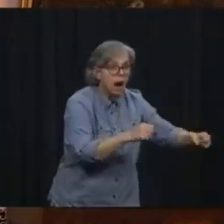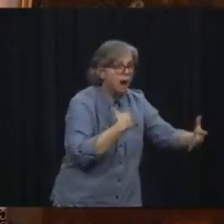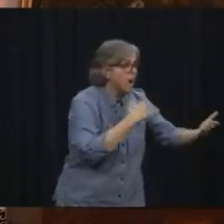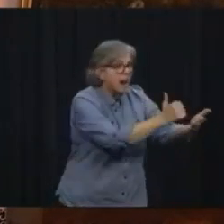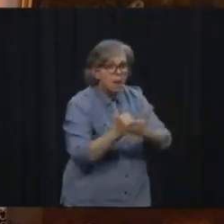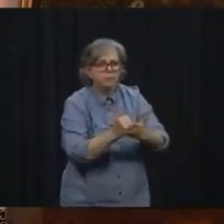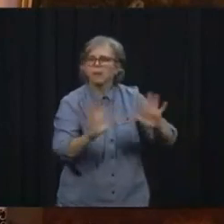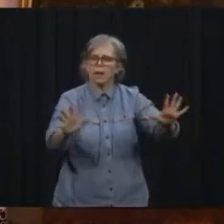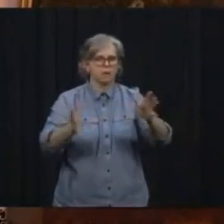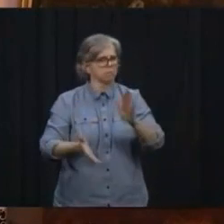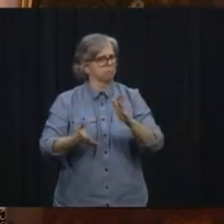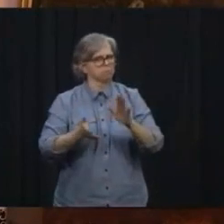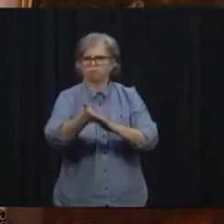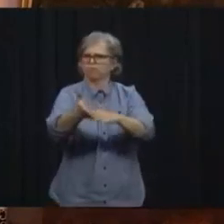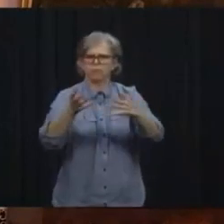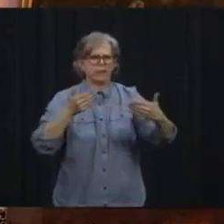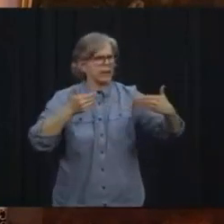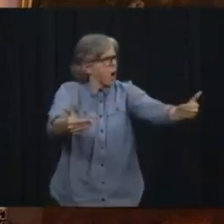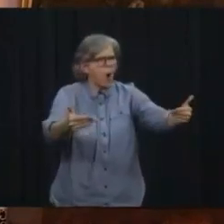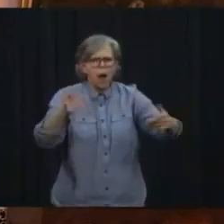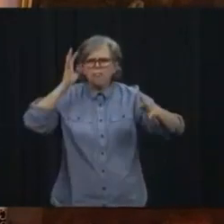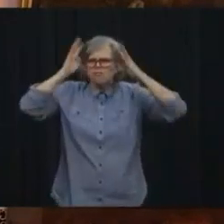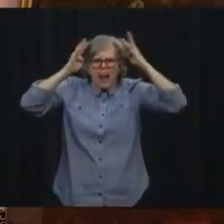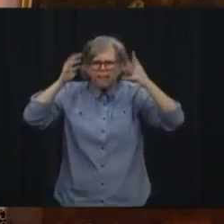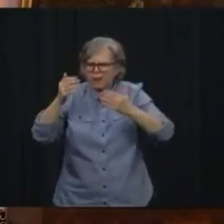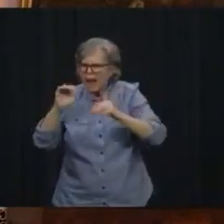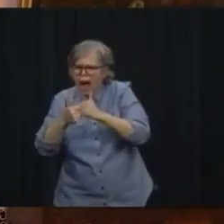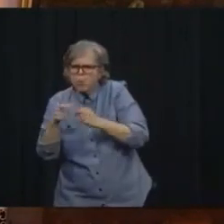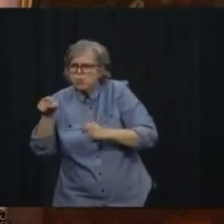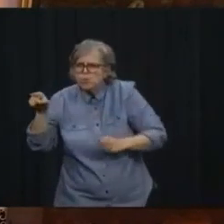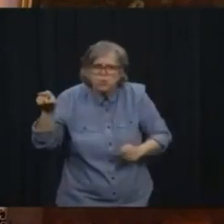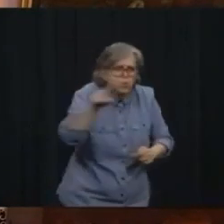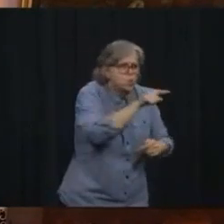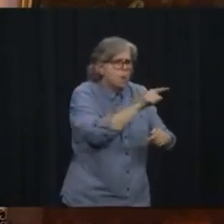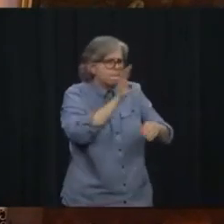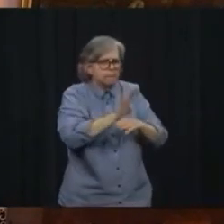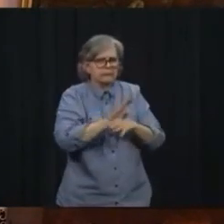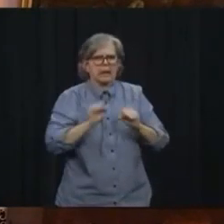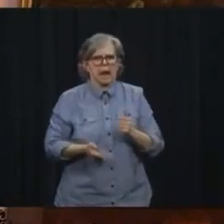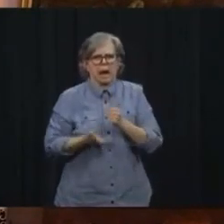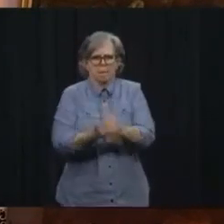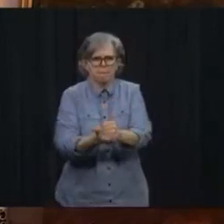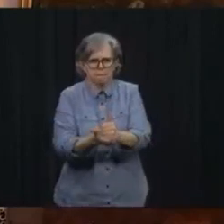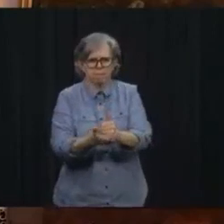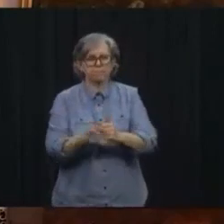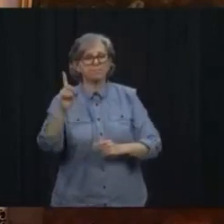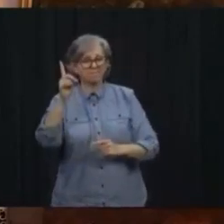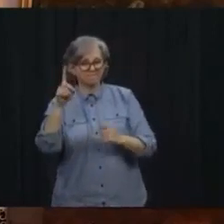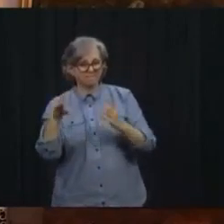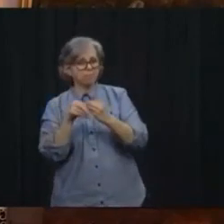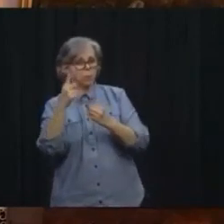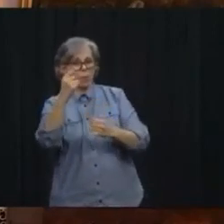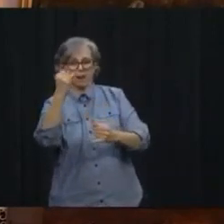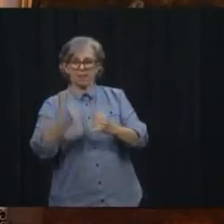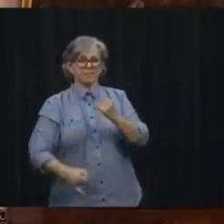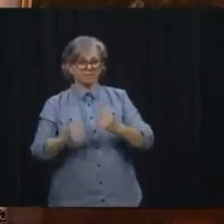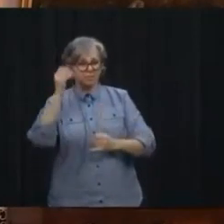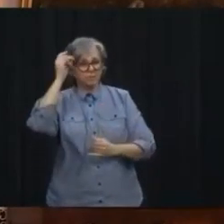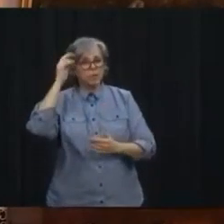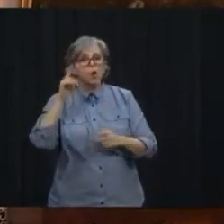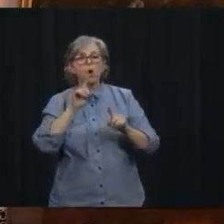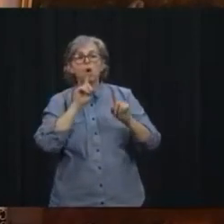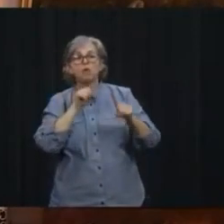a disaster relief state, and so you can find loan information from the Small Business Administration to help